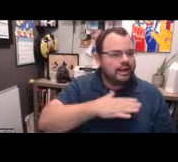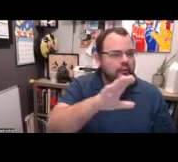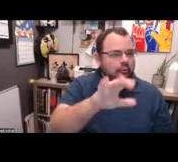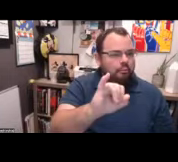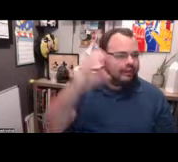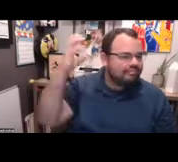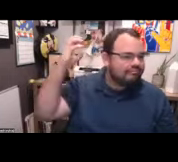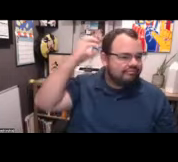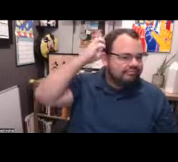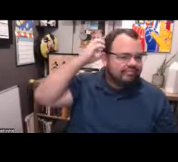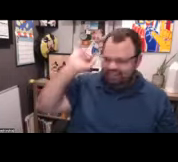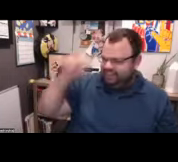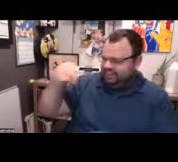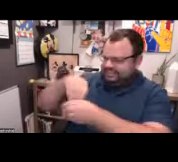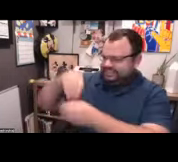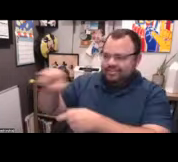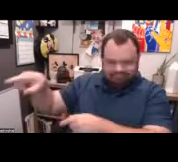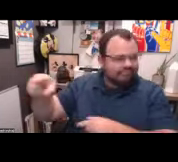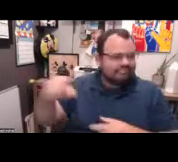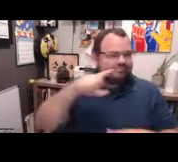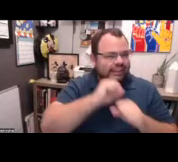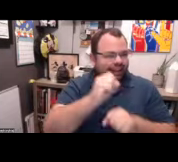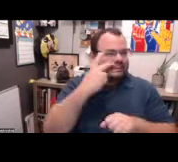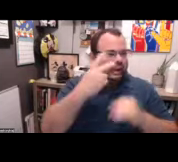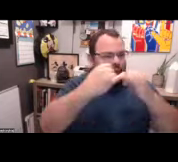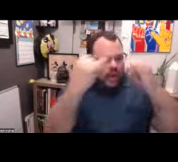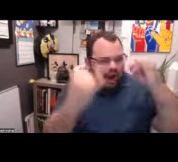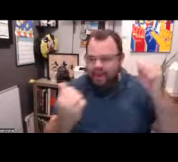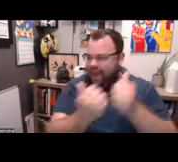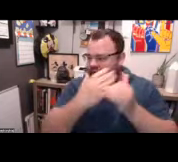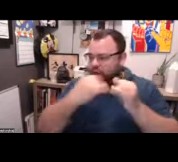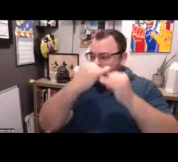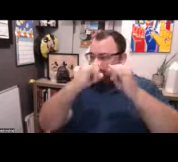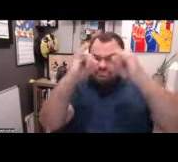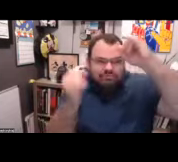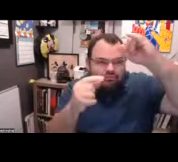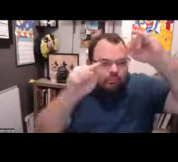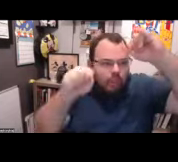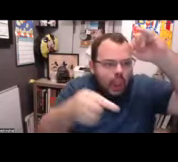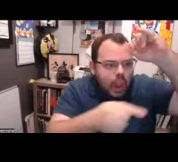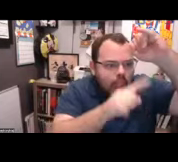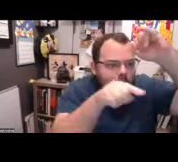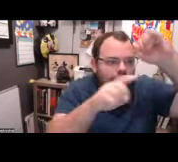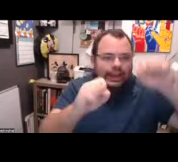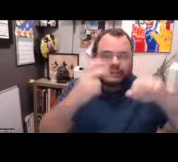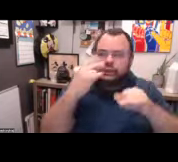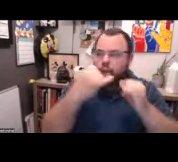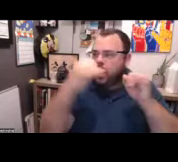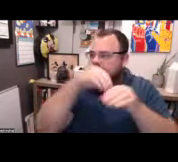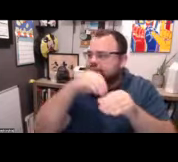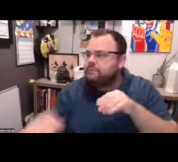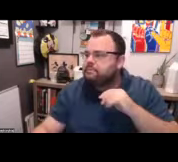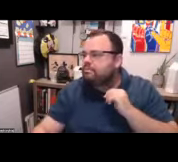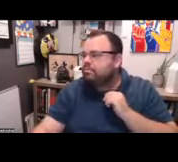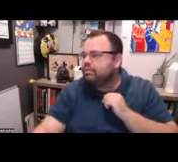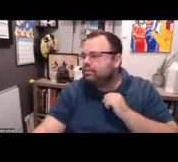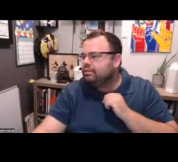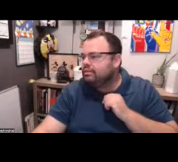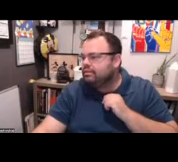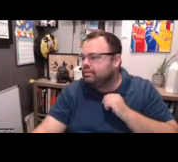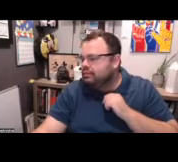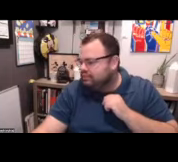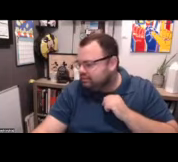Exactly. That's my cochlear implant, my CI. You see the wires and everything.